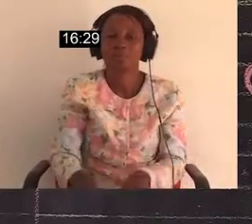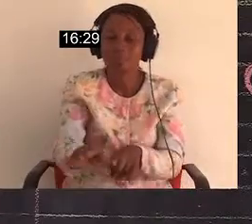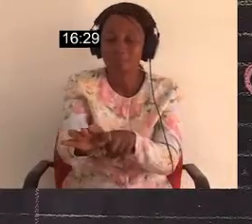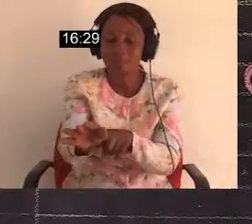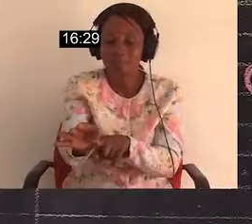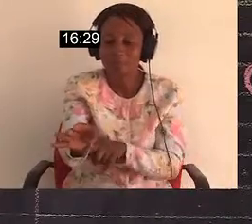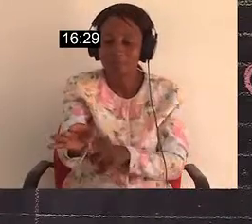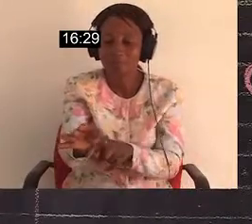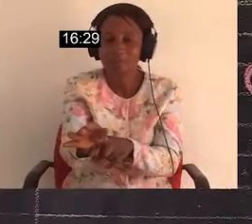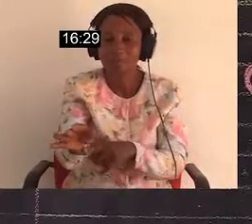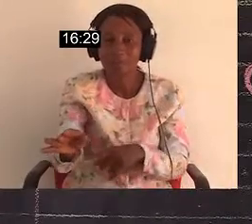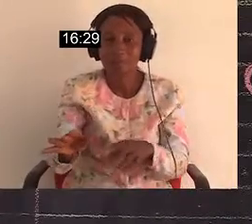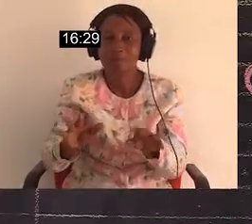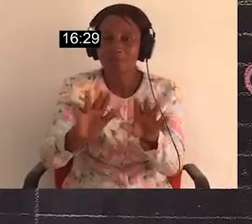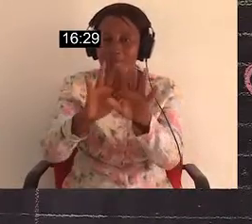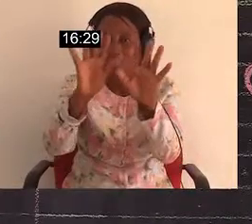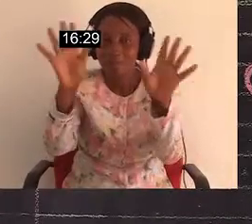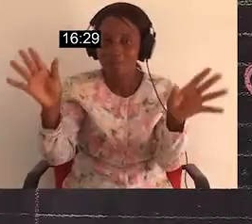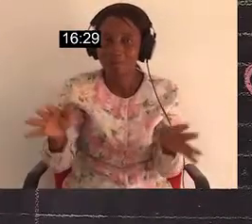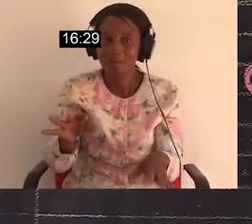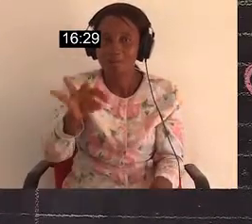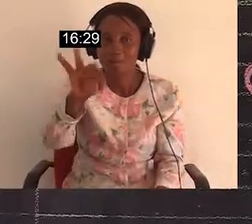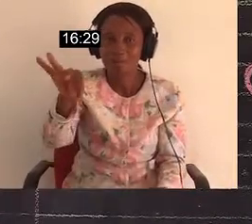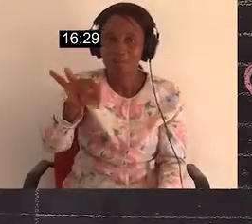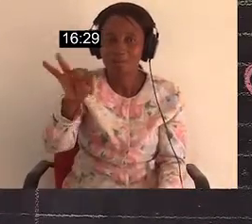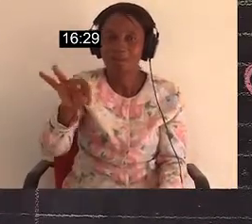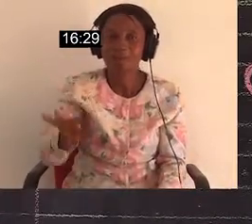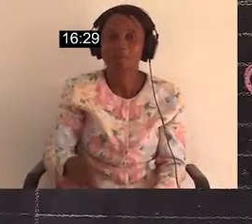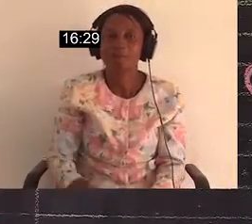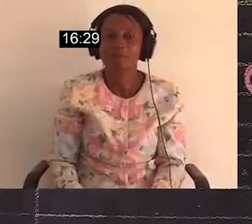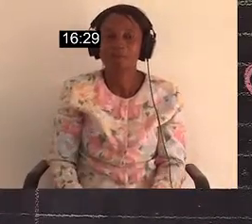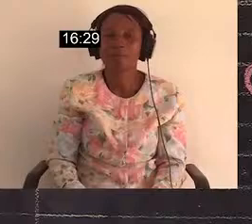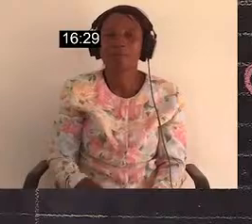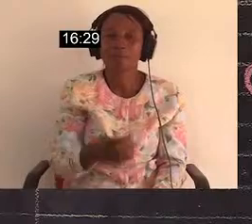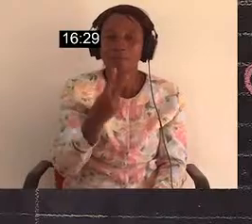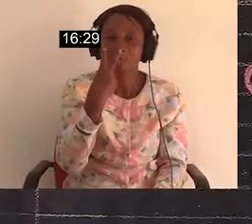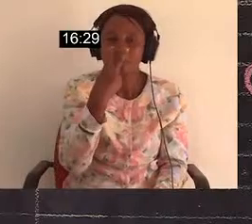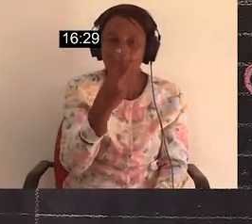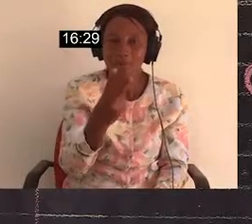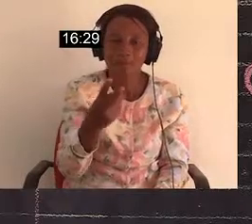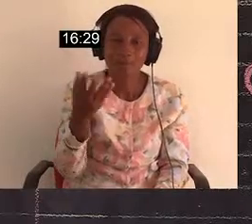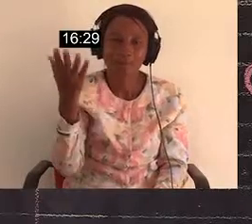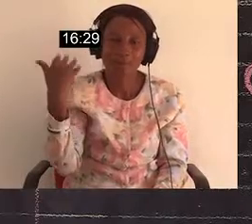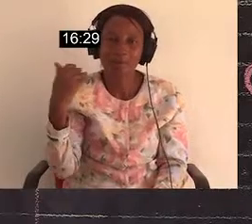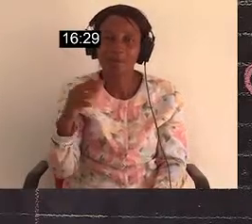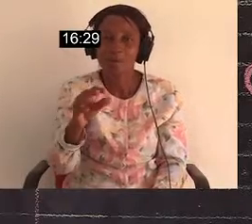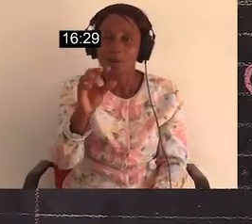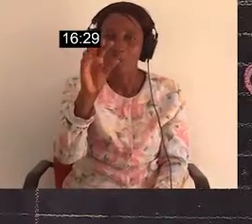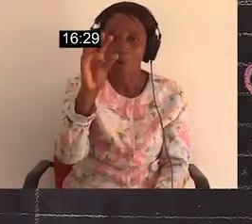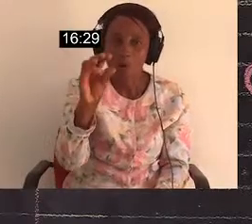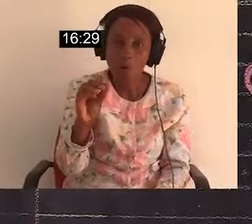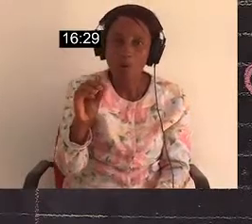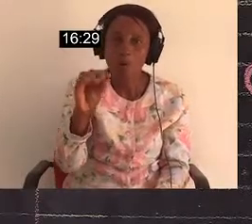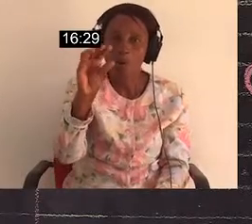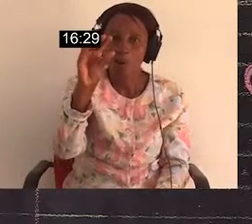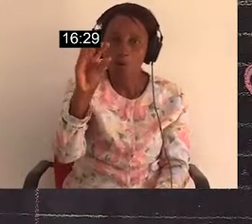So gradually, the whole family, we are seeing O